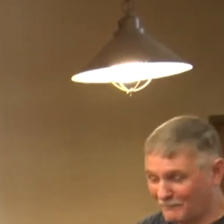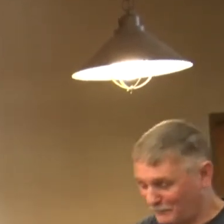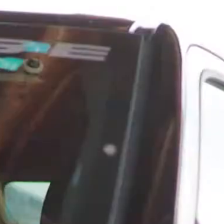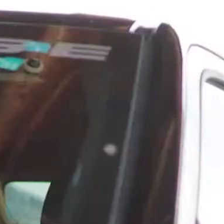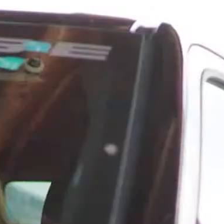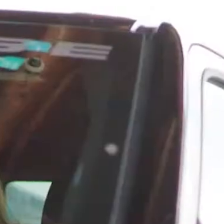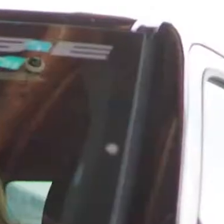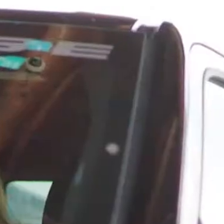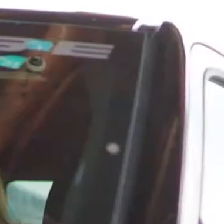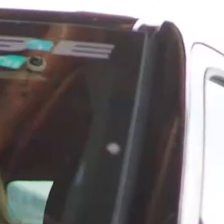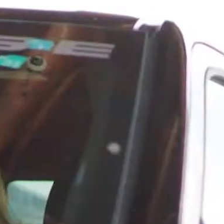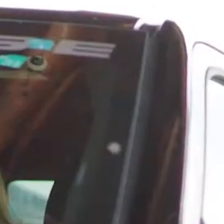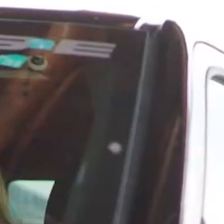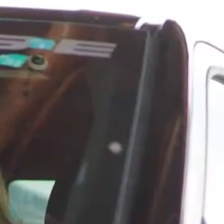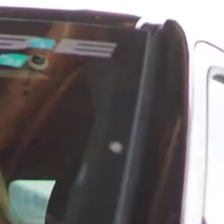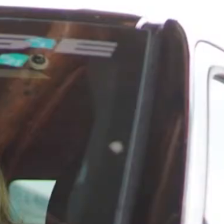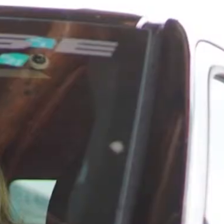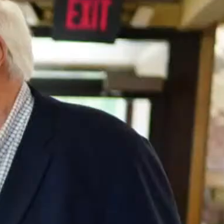really quick.